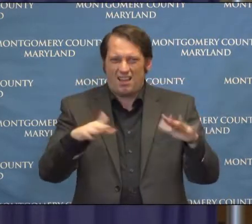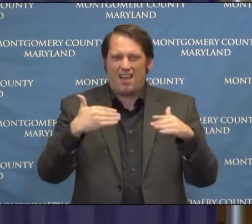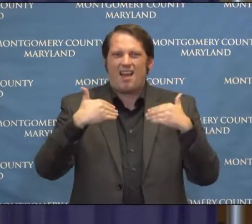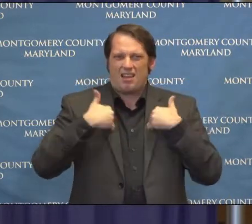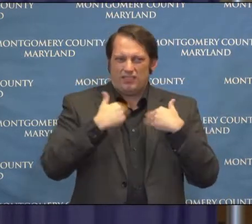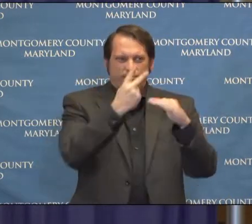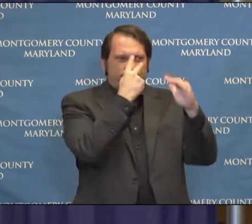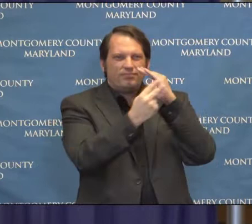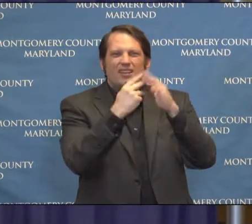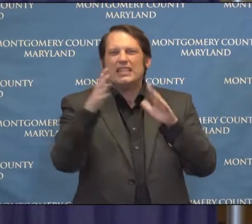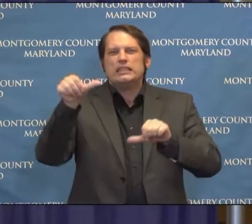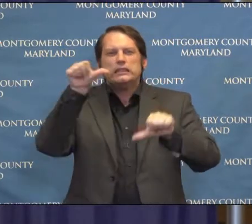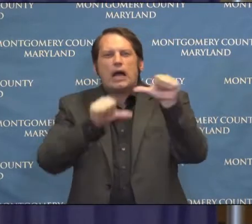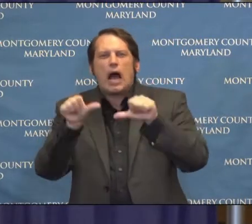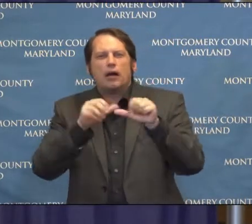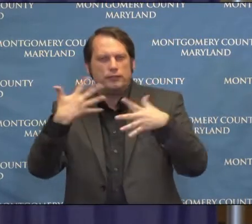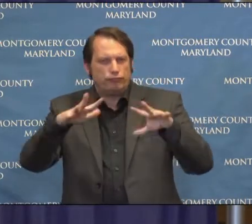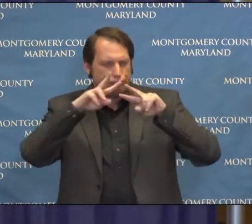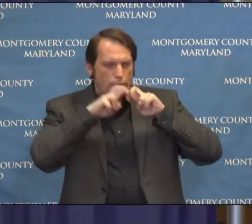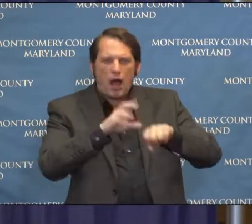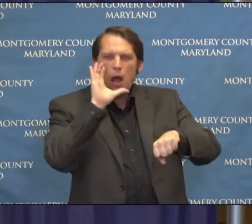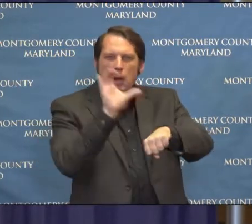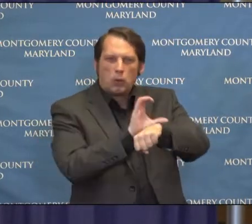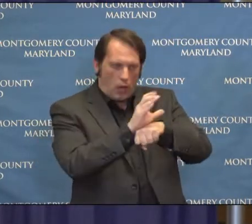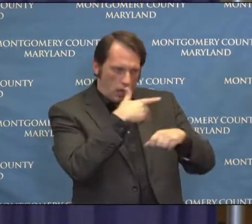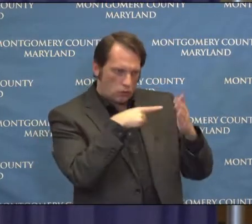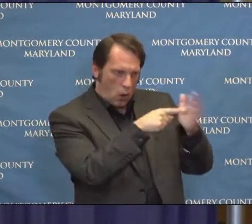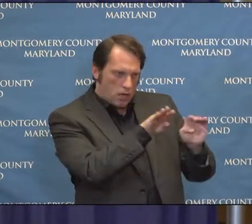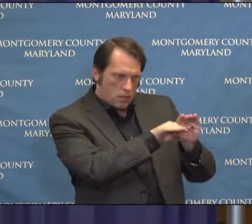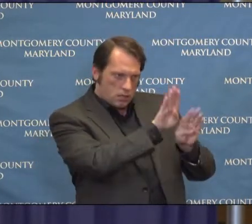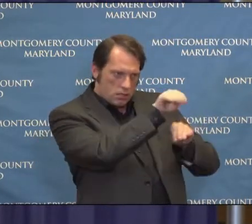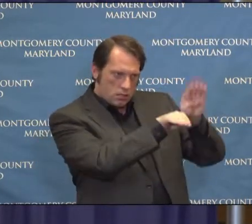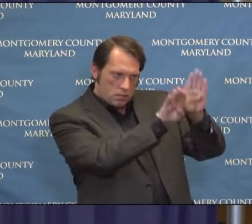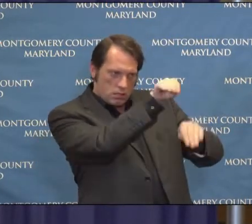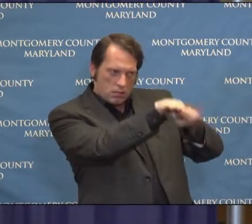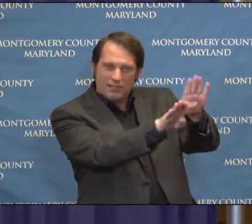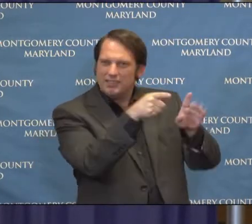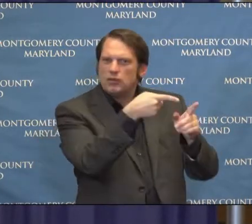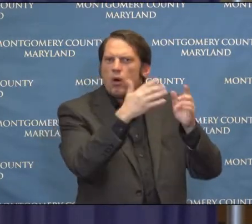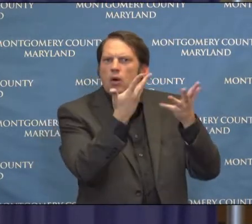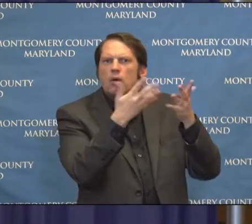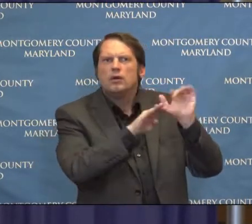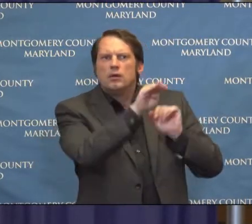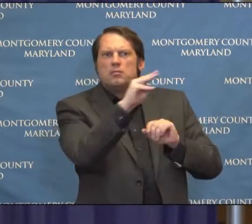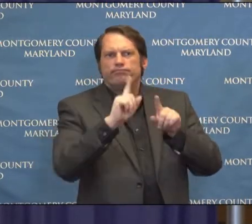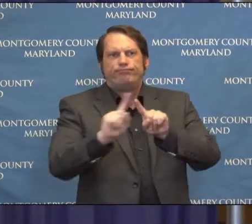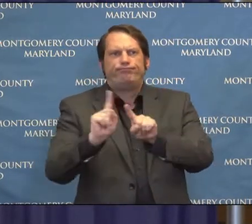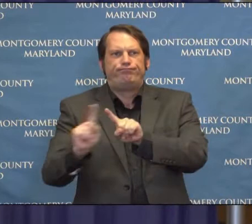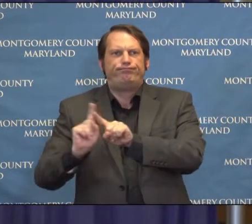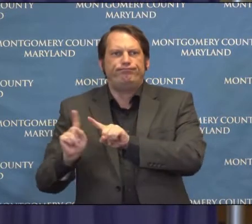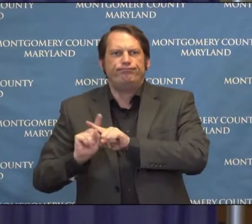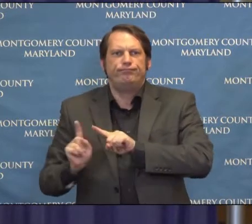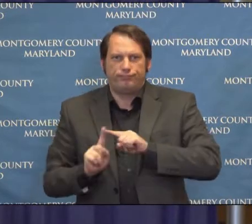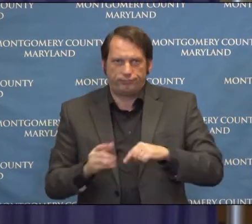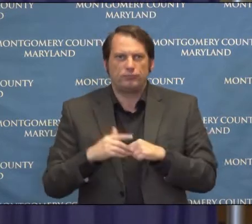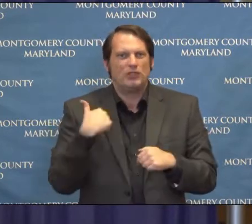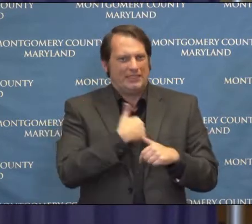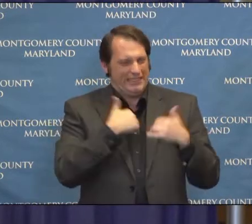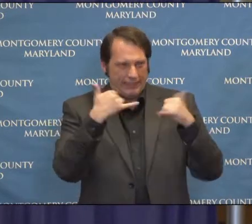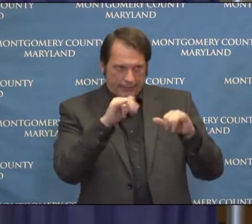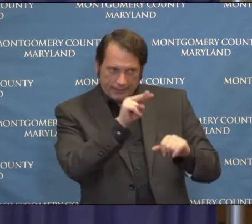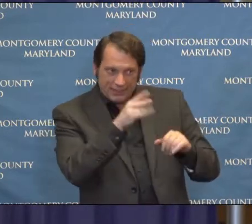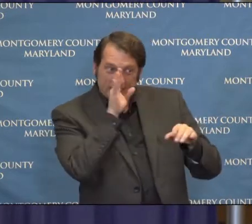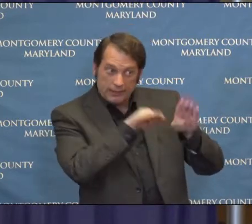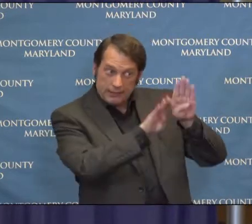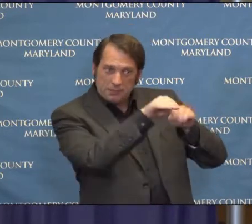surge is happening imminently and right away. And so we continue to respond nimbly to our hospital partners to meet their needs in